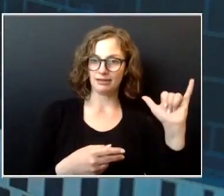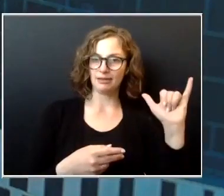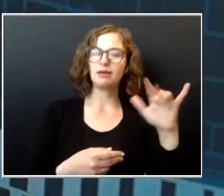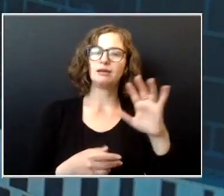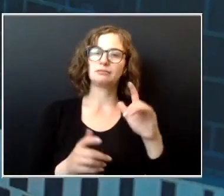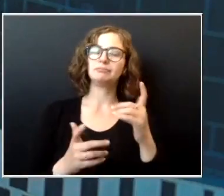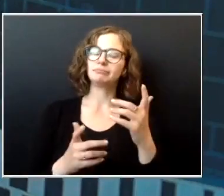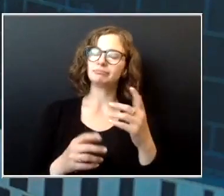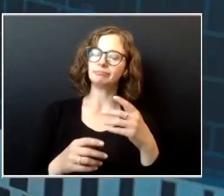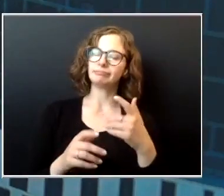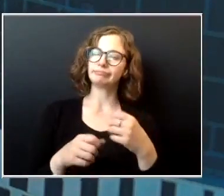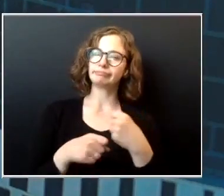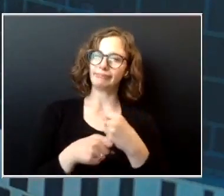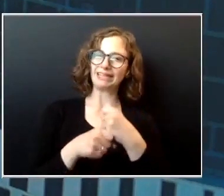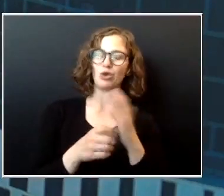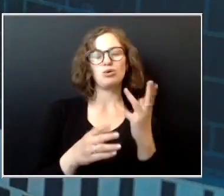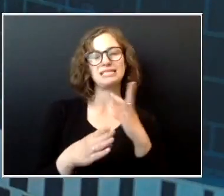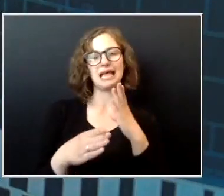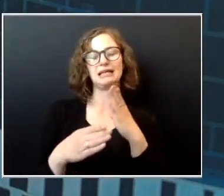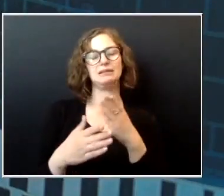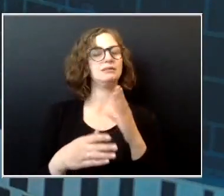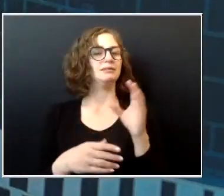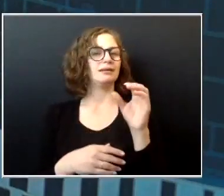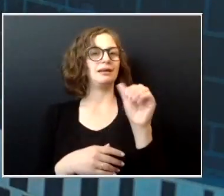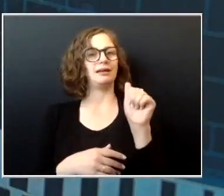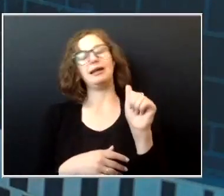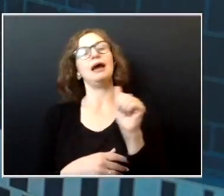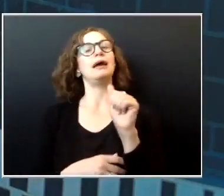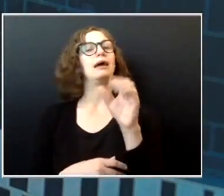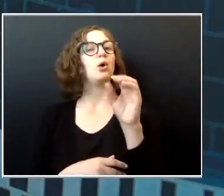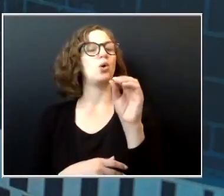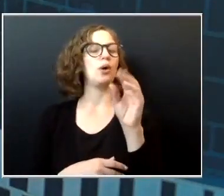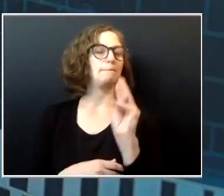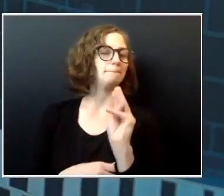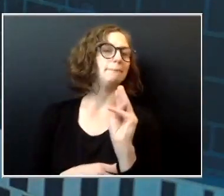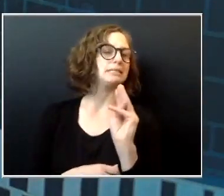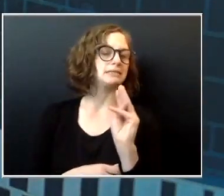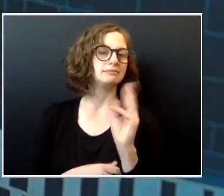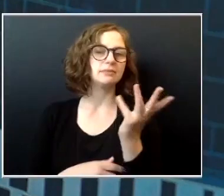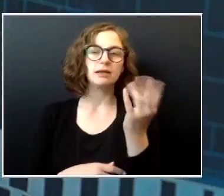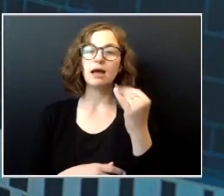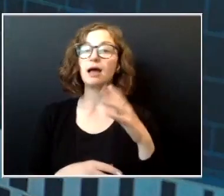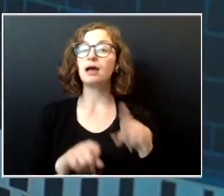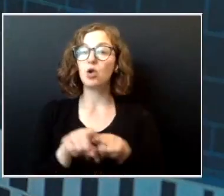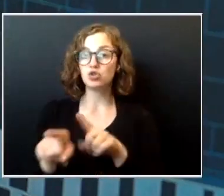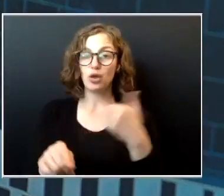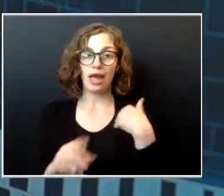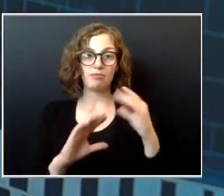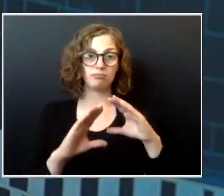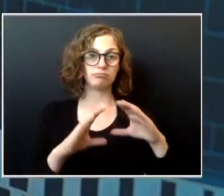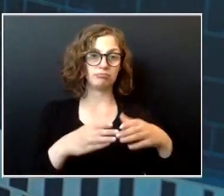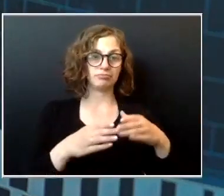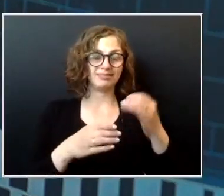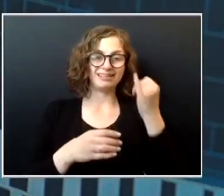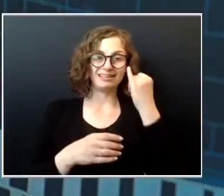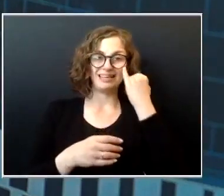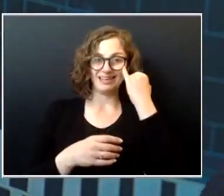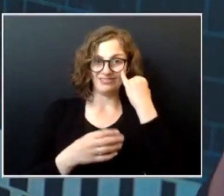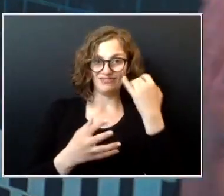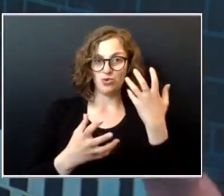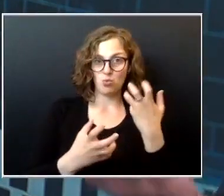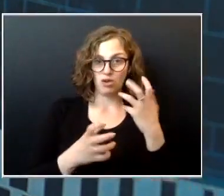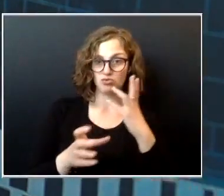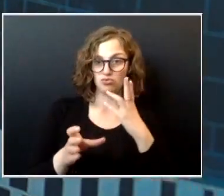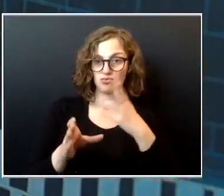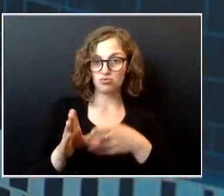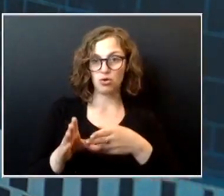you can join if you're on those medications. So if you're on semaglutide through Novo, you can join that, and then they're going to